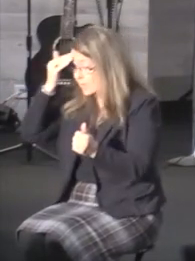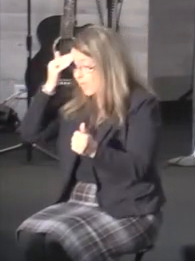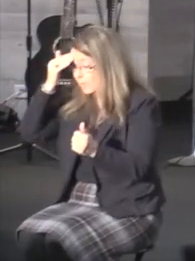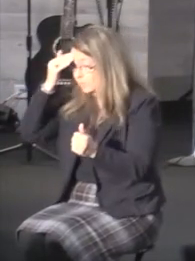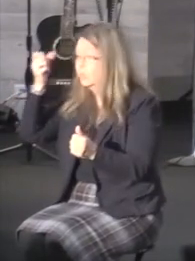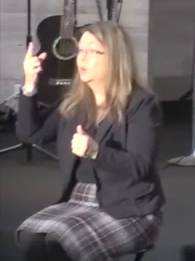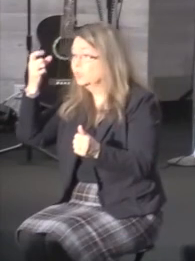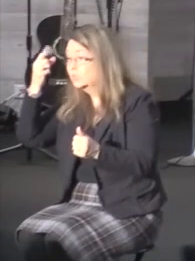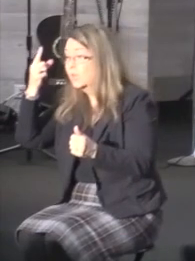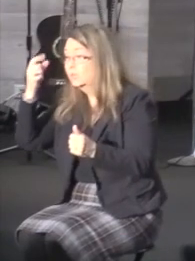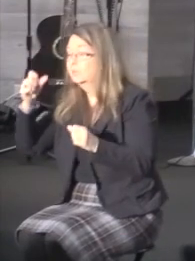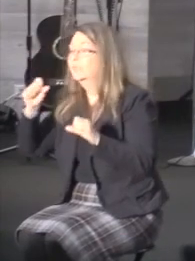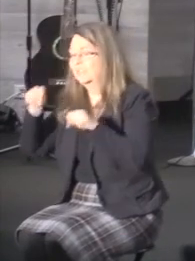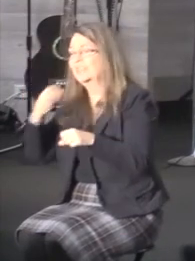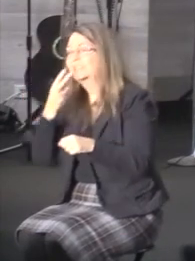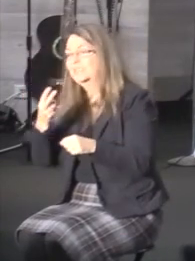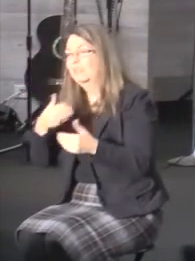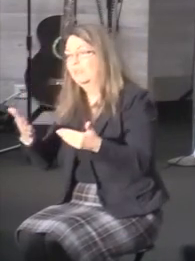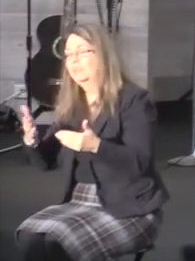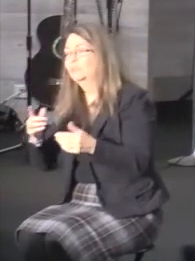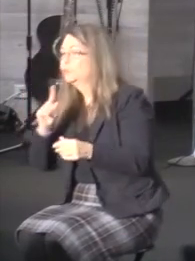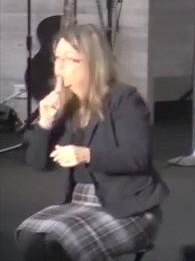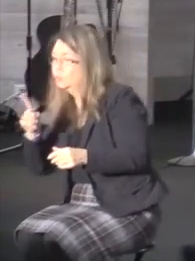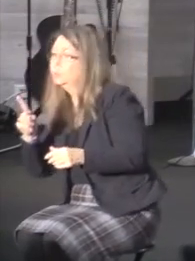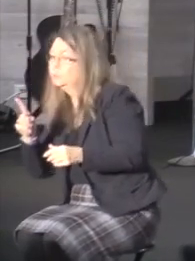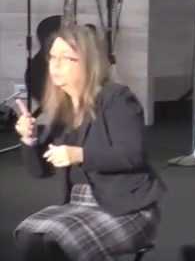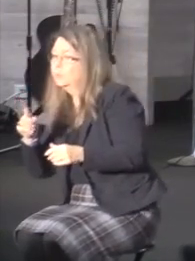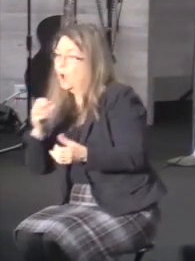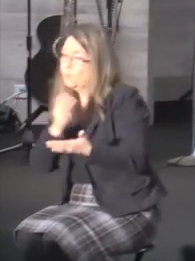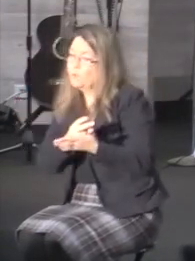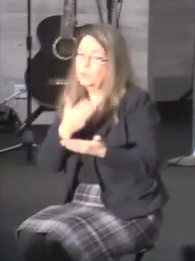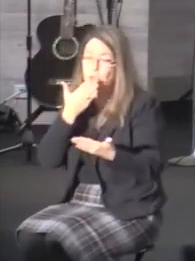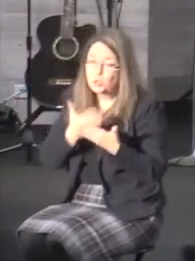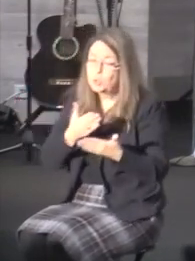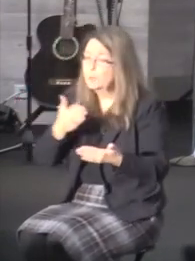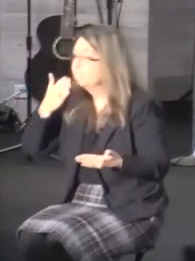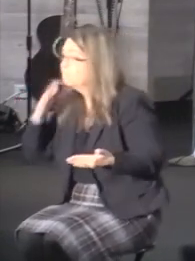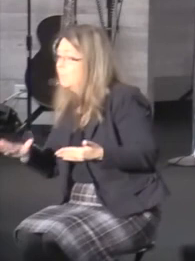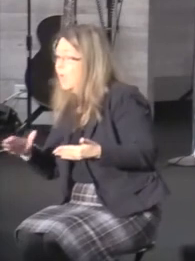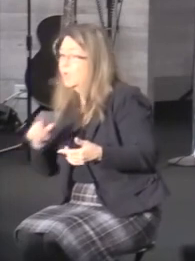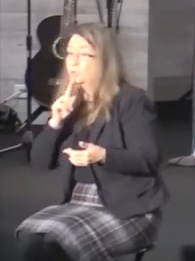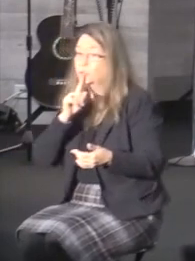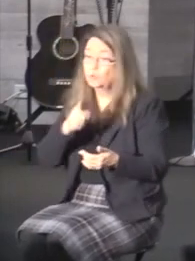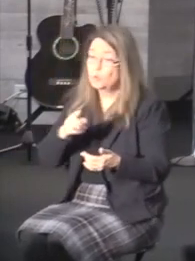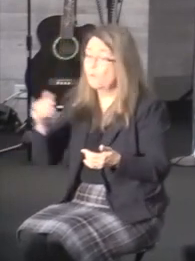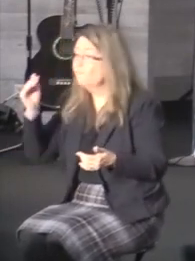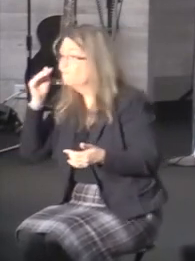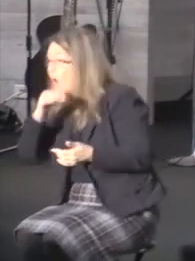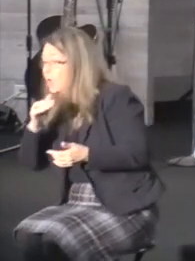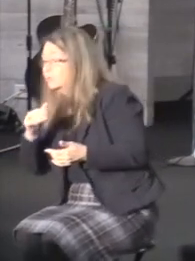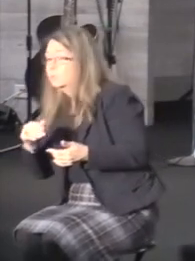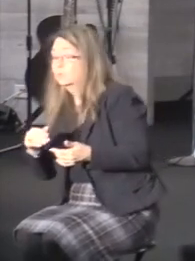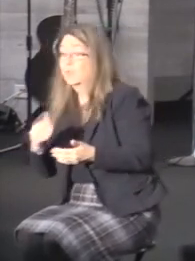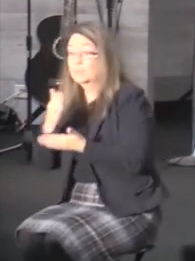going to be able to see things as they truly are. You're going to be able to approve what is good and what is bad, what is true, what is false. And look,